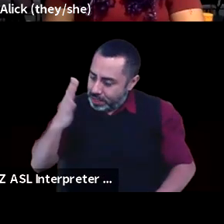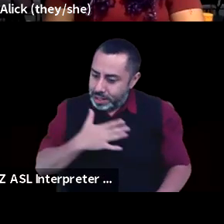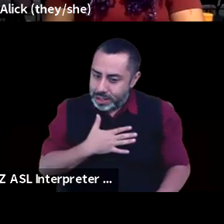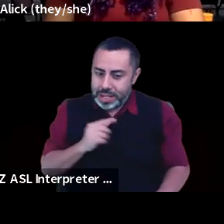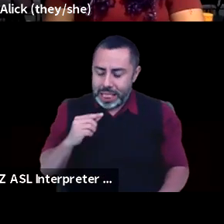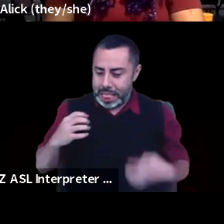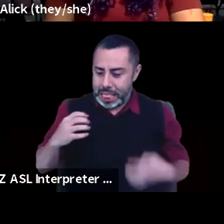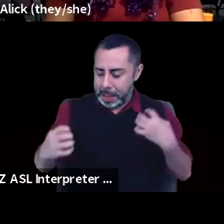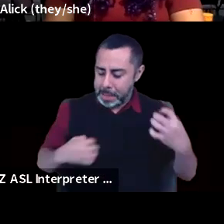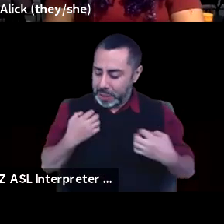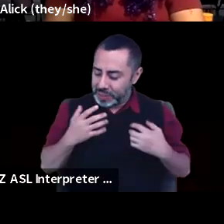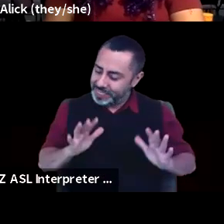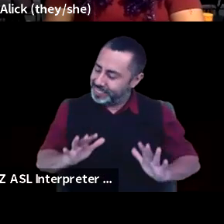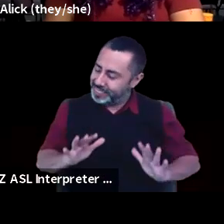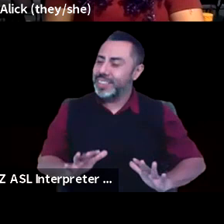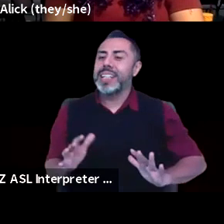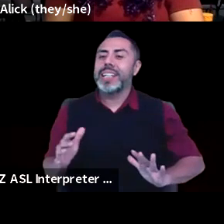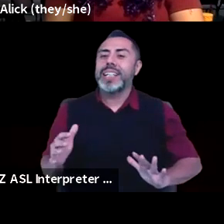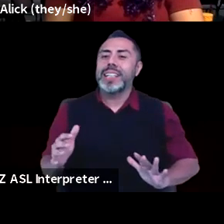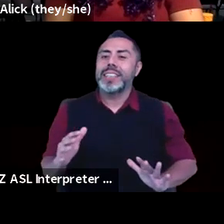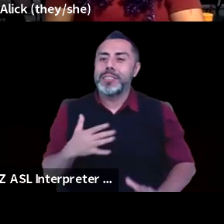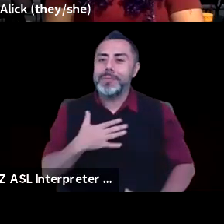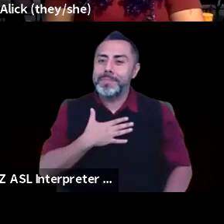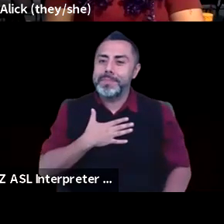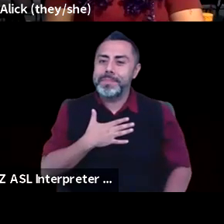emotional creature.